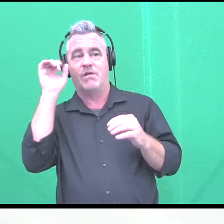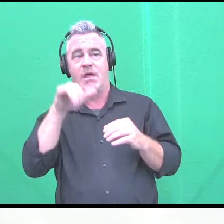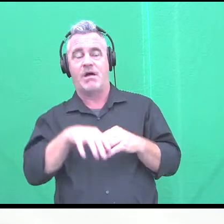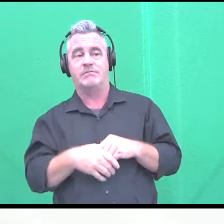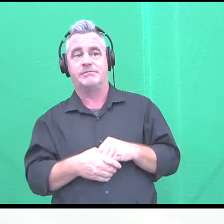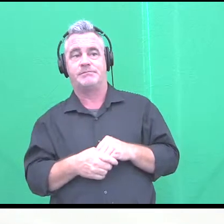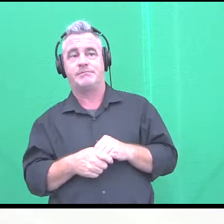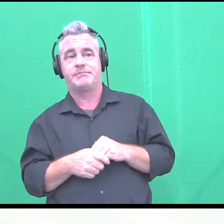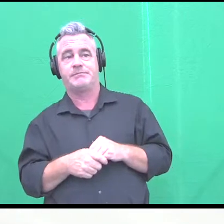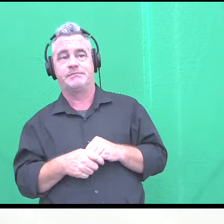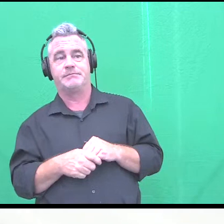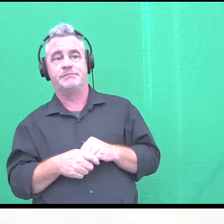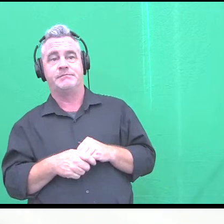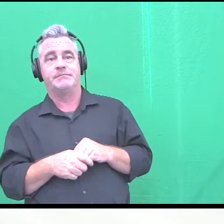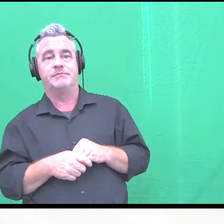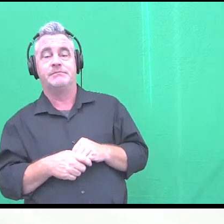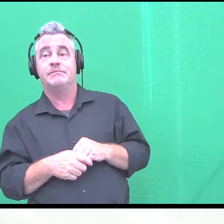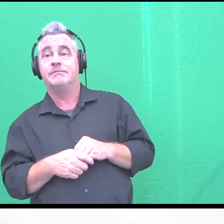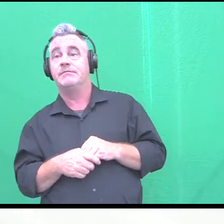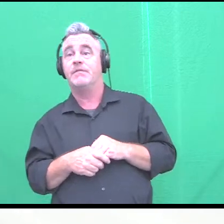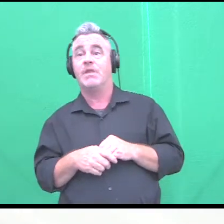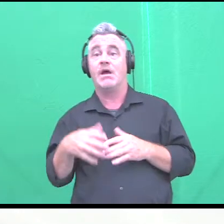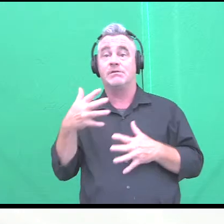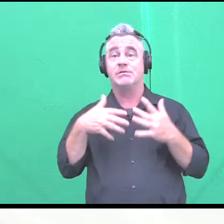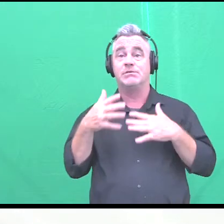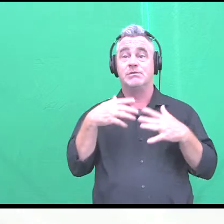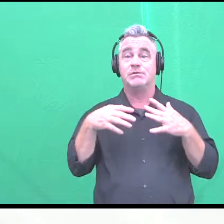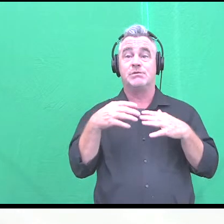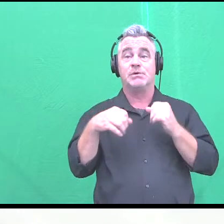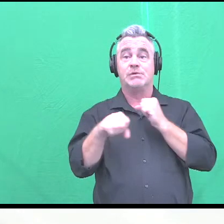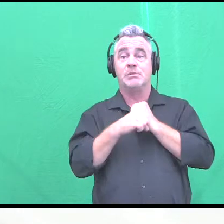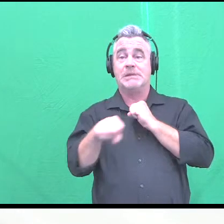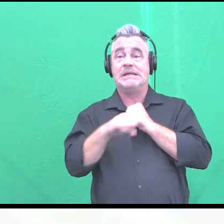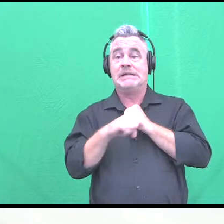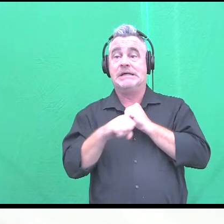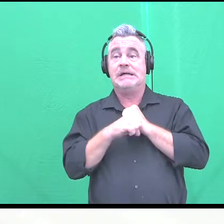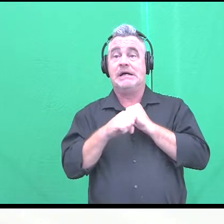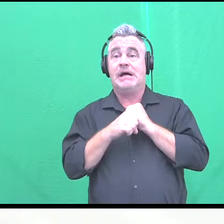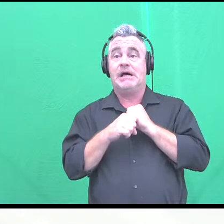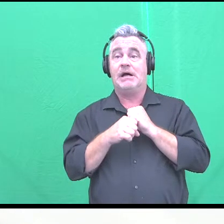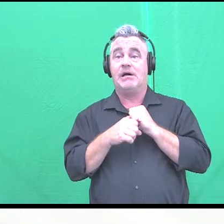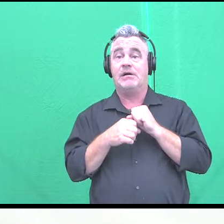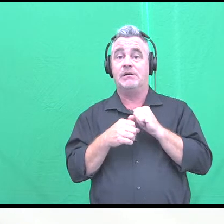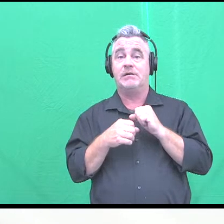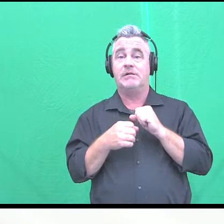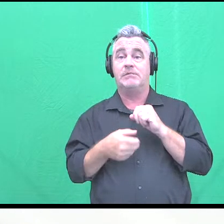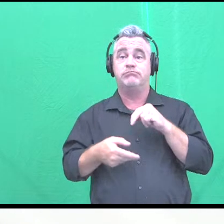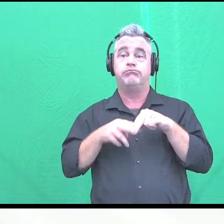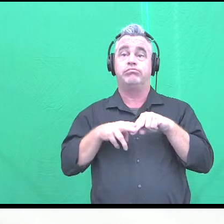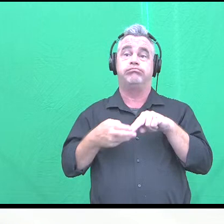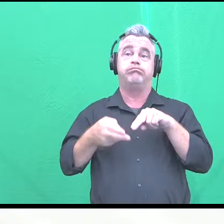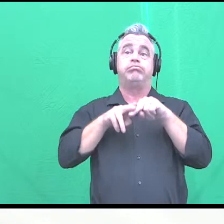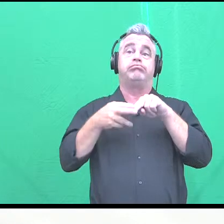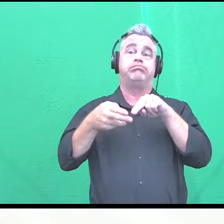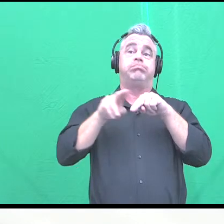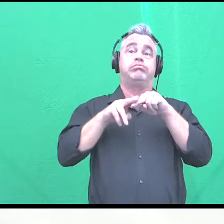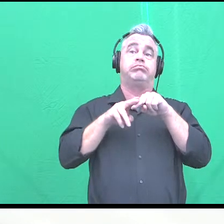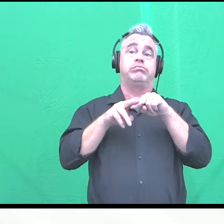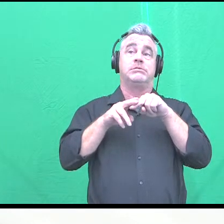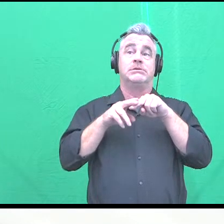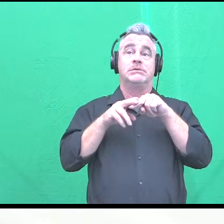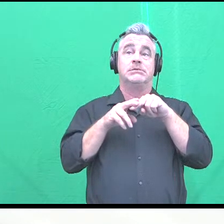Our social media presence has continued to increase. You can see the numbers,